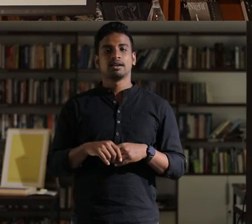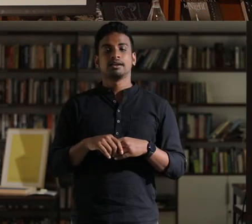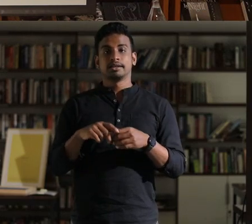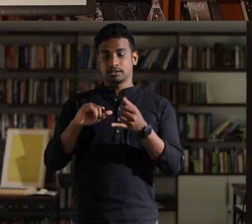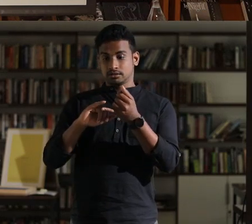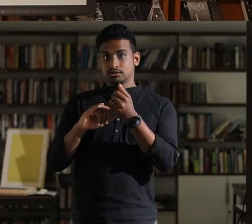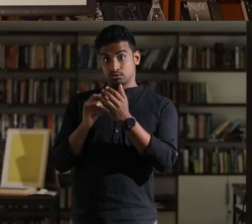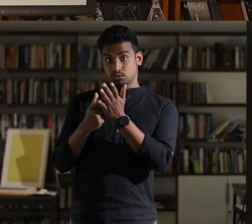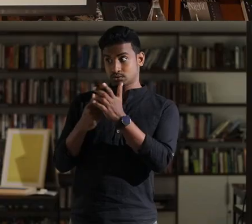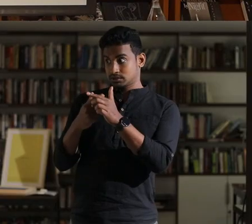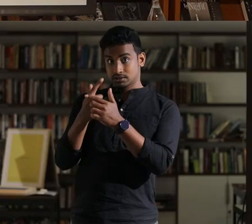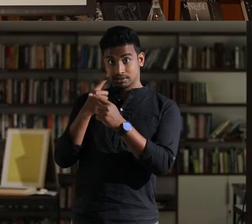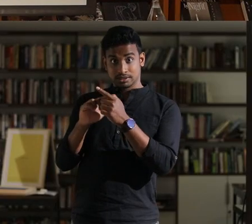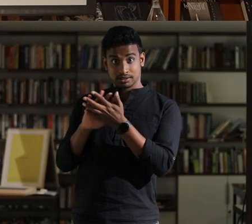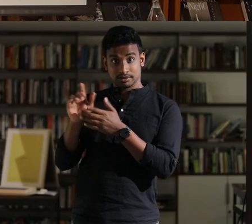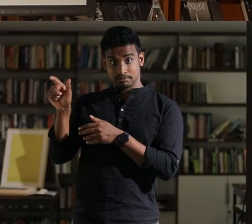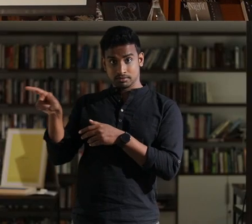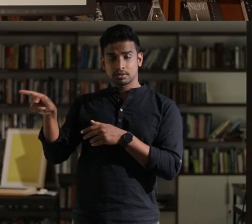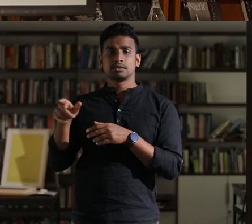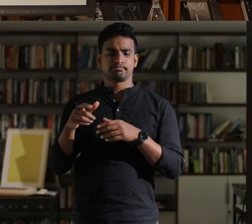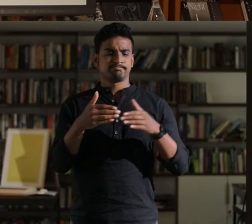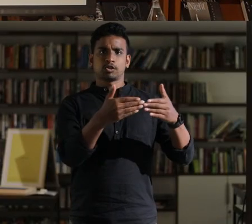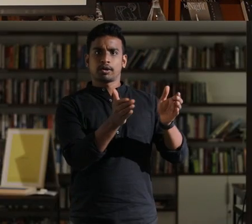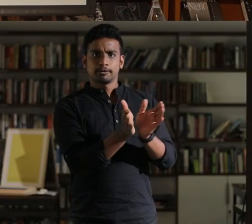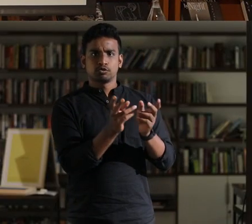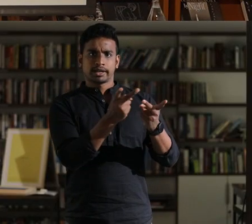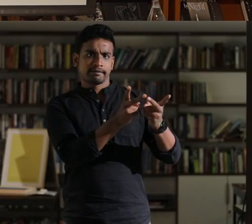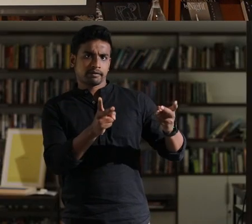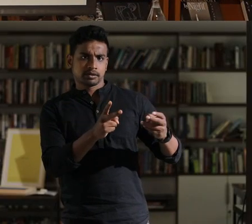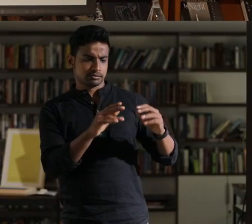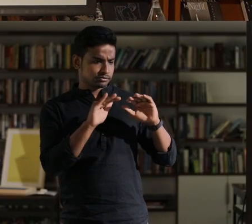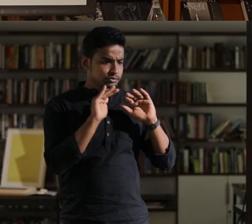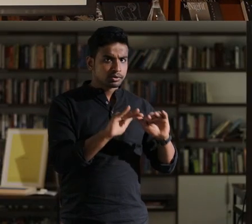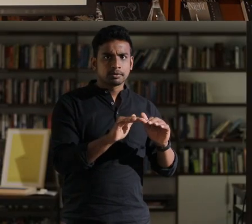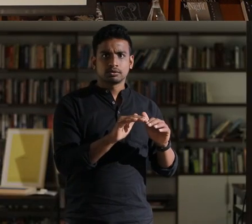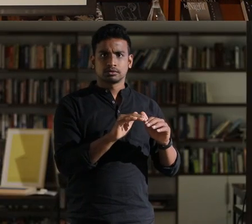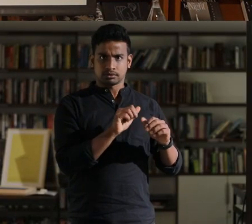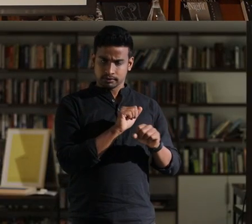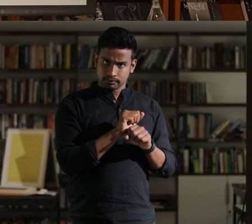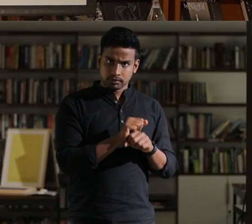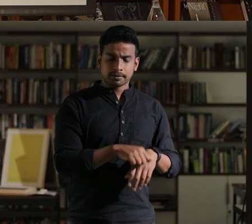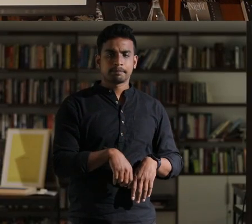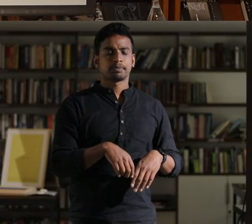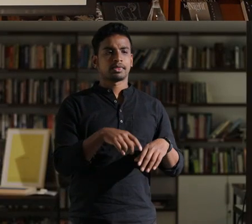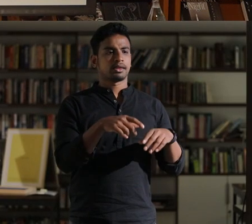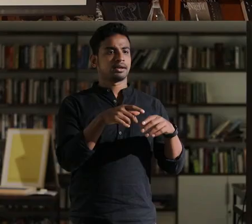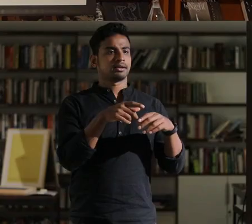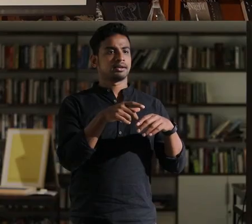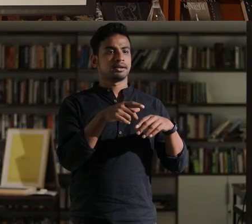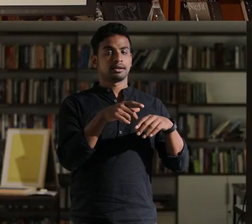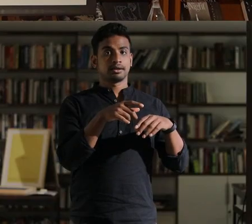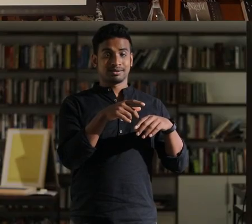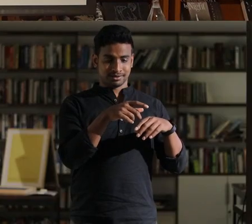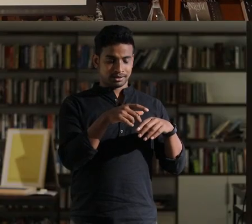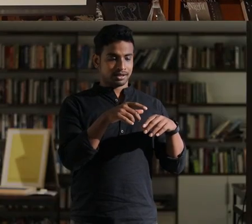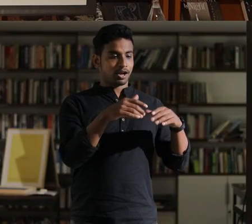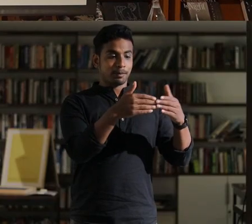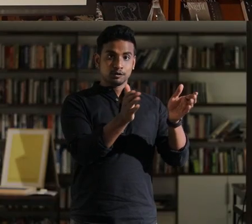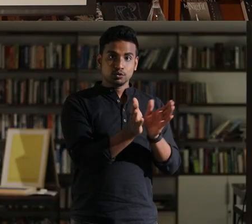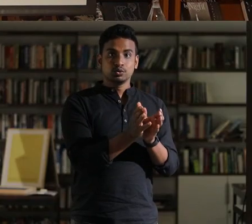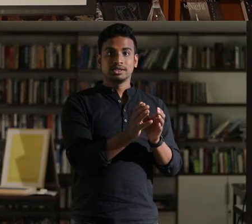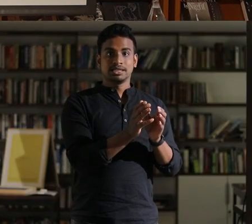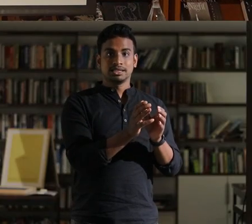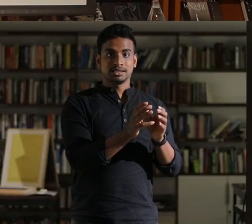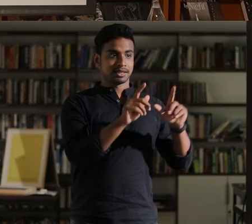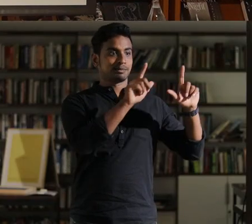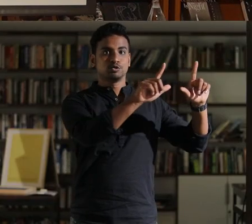Surajit Sarkar works with community and academic archives, pop-up community and permanent museum.